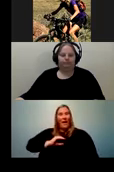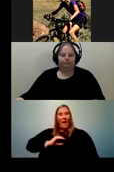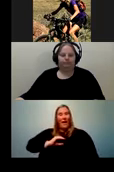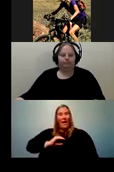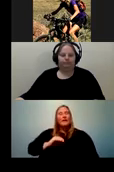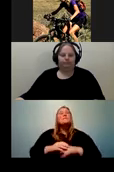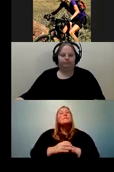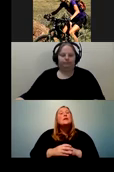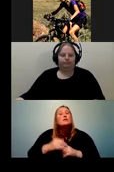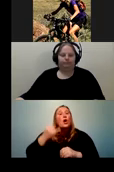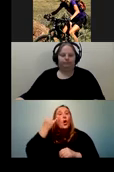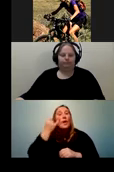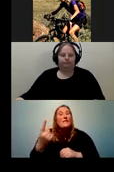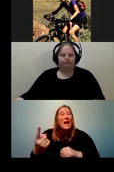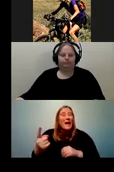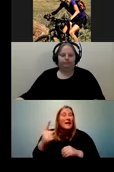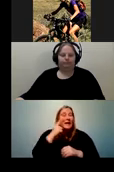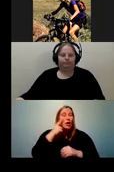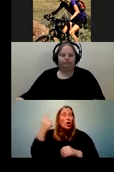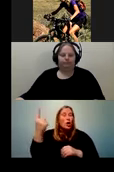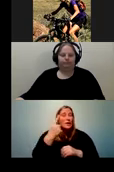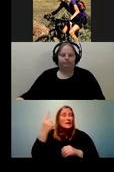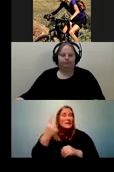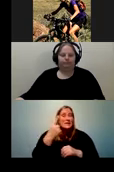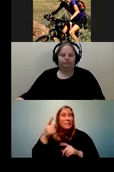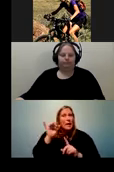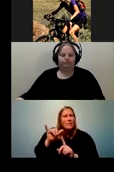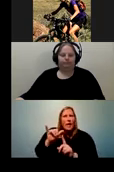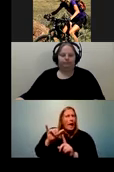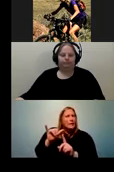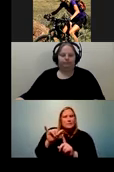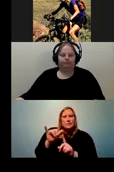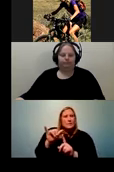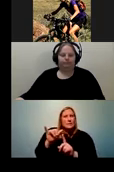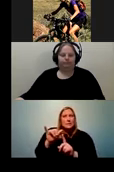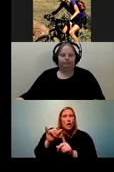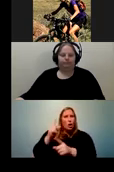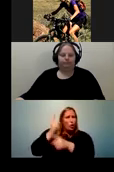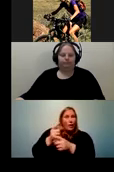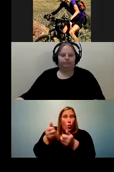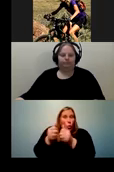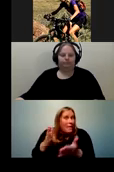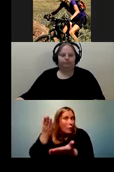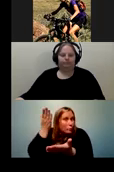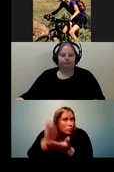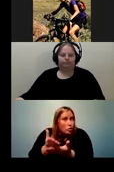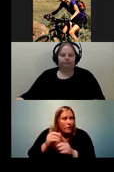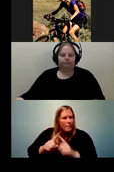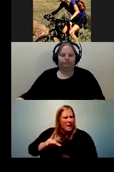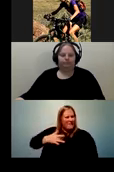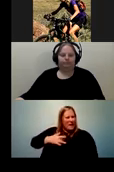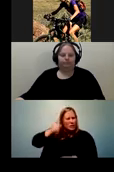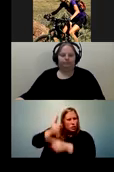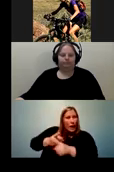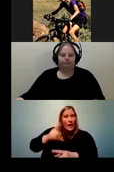I hear something that I believe to be immediately correct without proof or anything, but it feels right, right? I believe